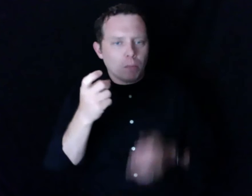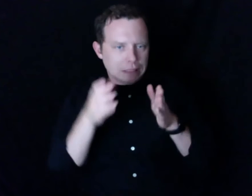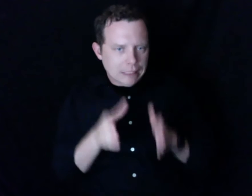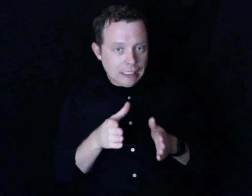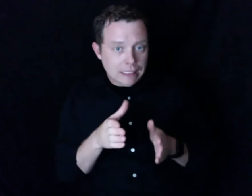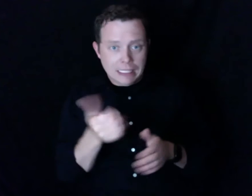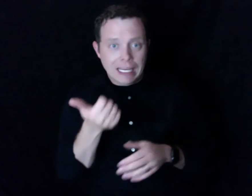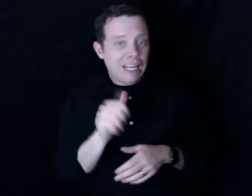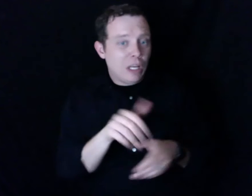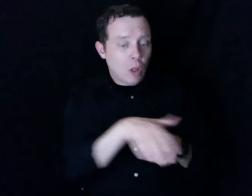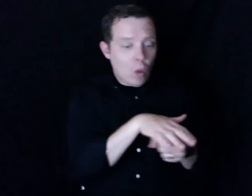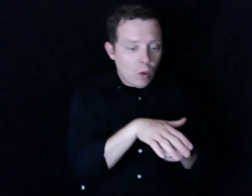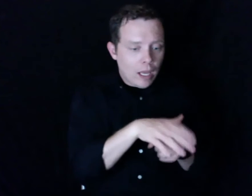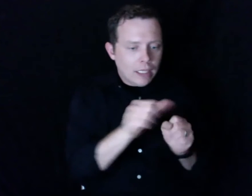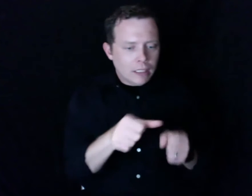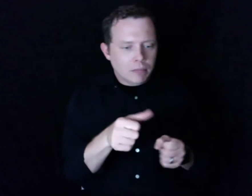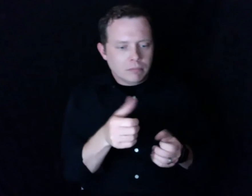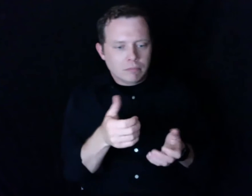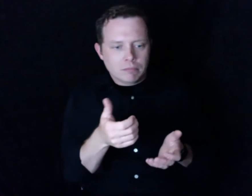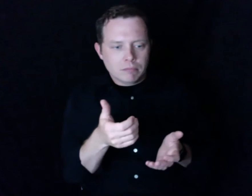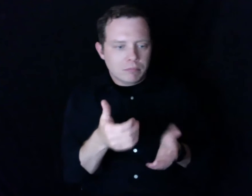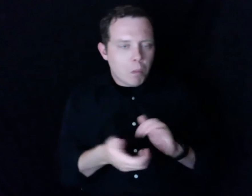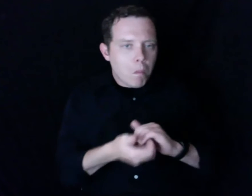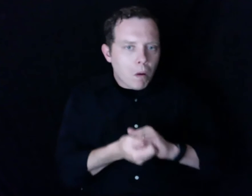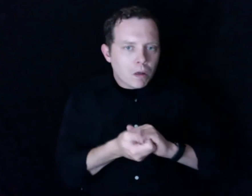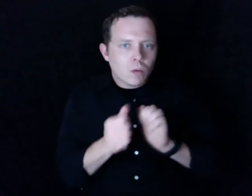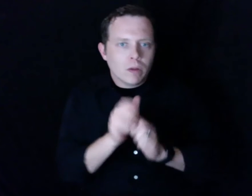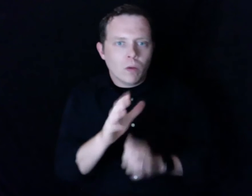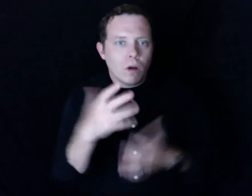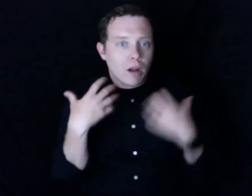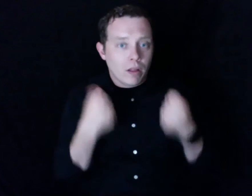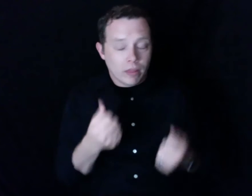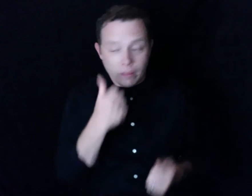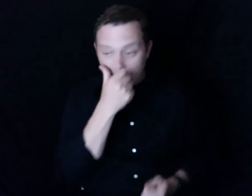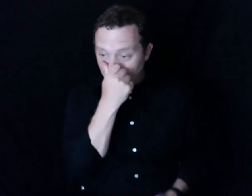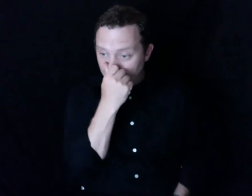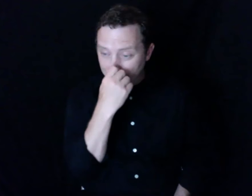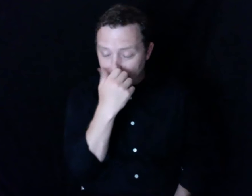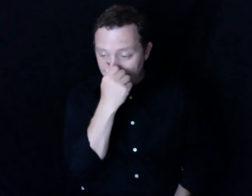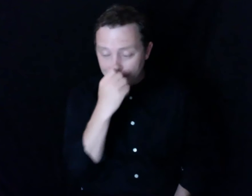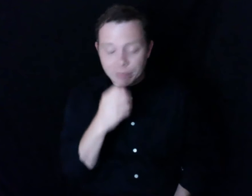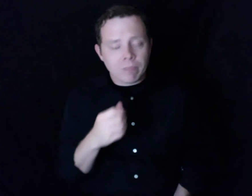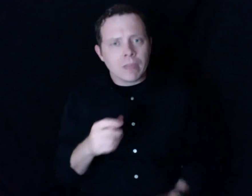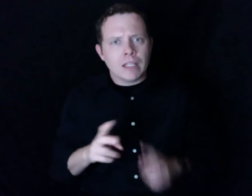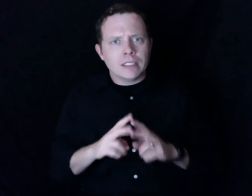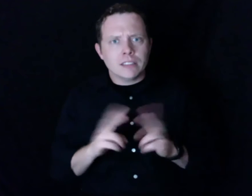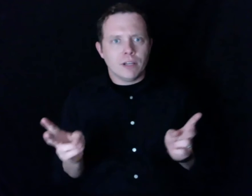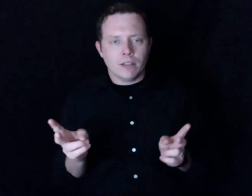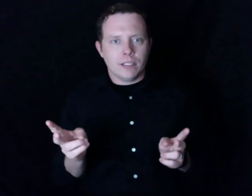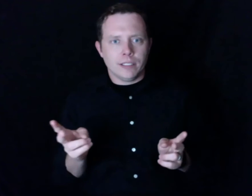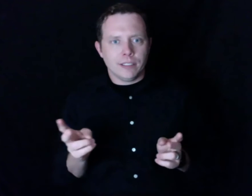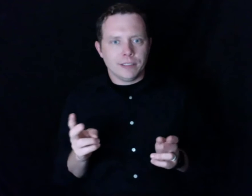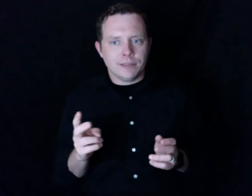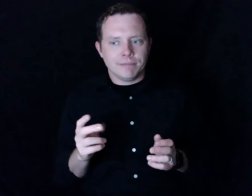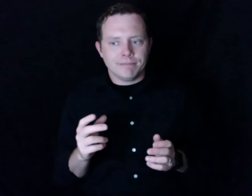and a partner with your health. And it's really handy because, like you said, Justin